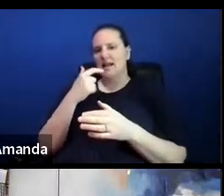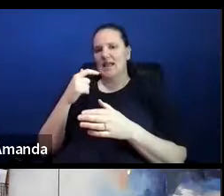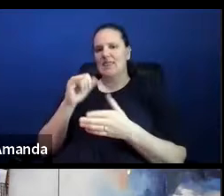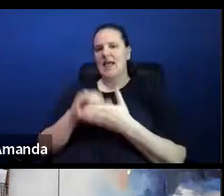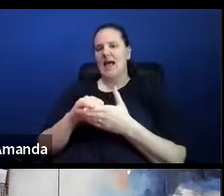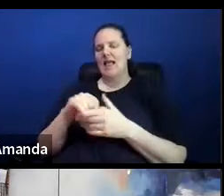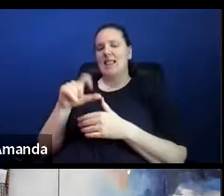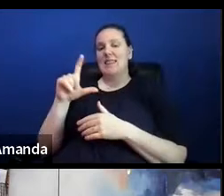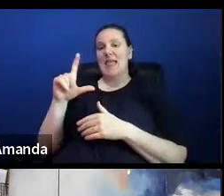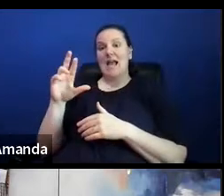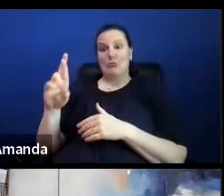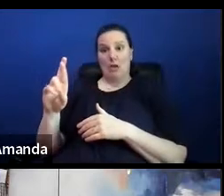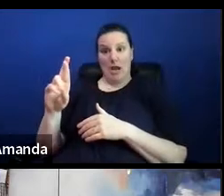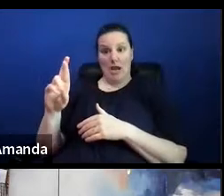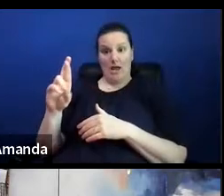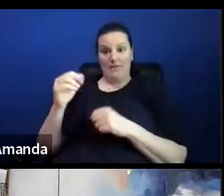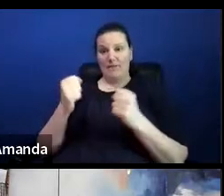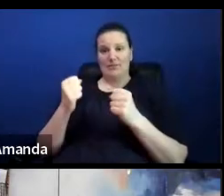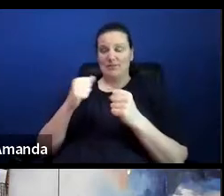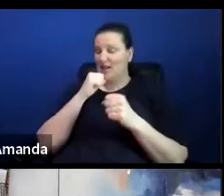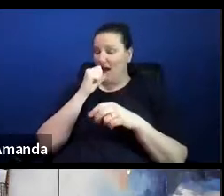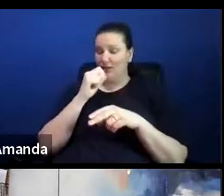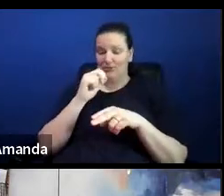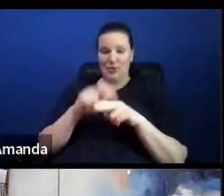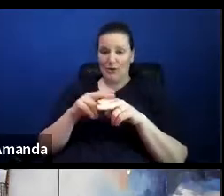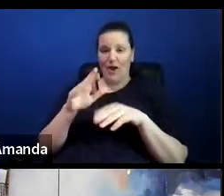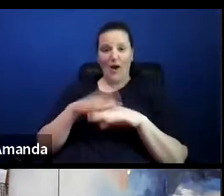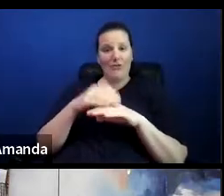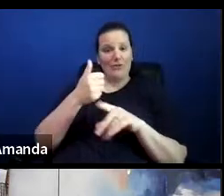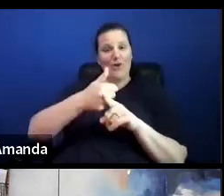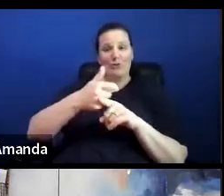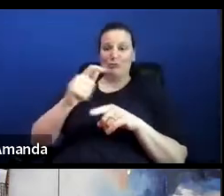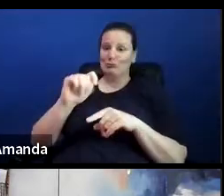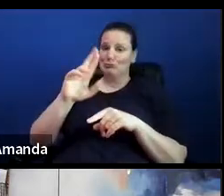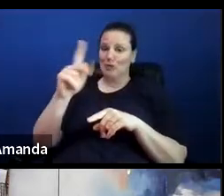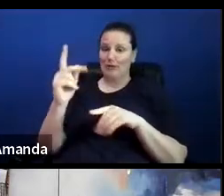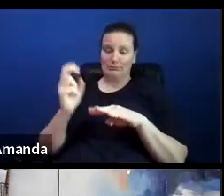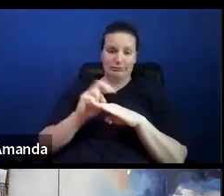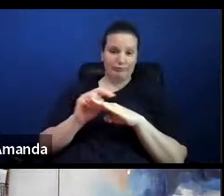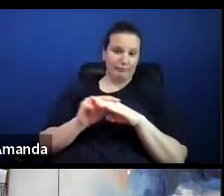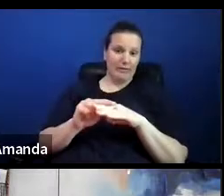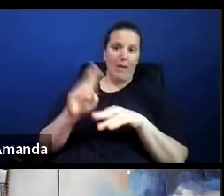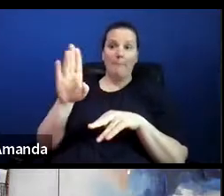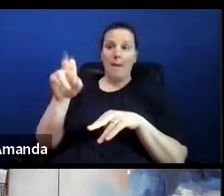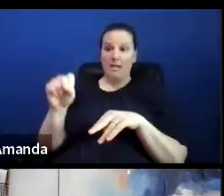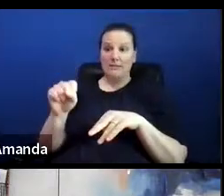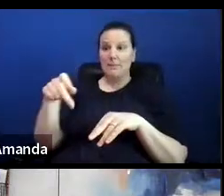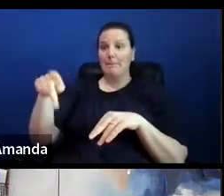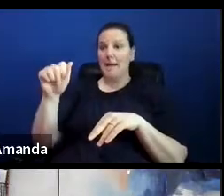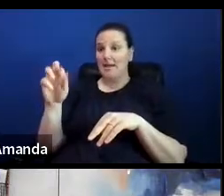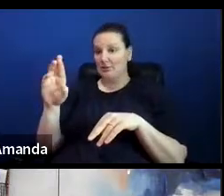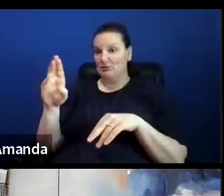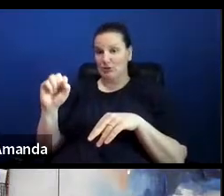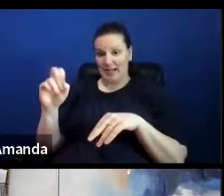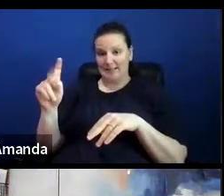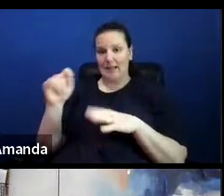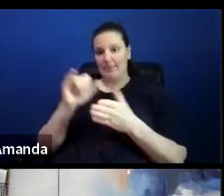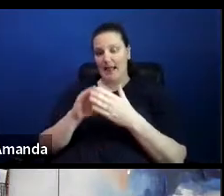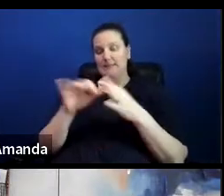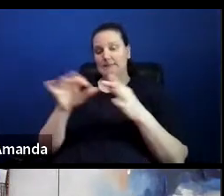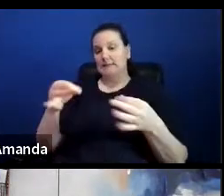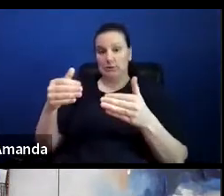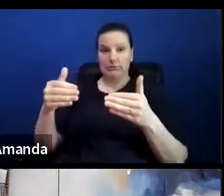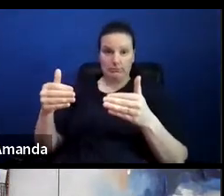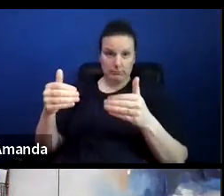vehicles won't be tolled because they will be on their own track. So your question about buses and paratransit, that is a decision that will be ahead of